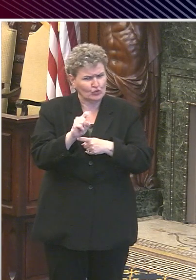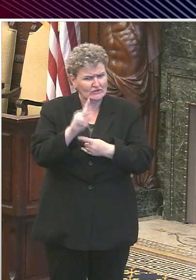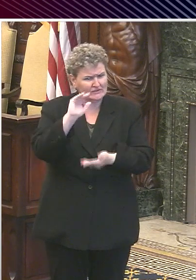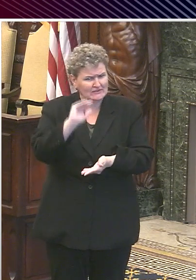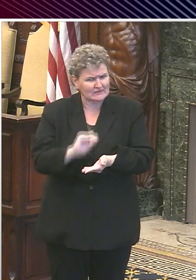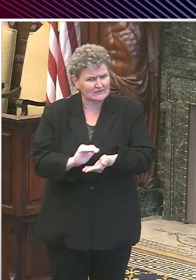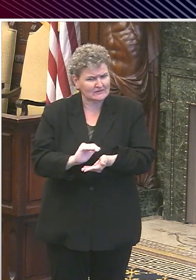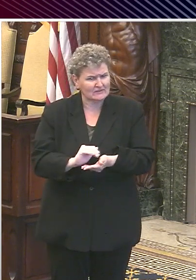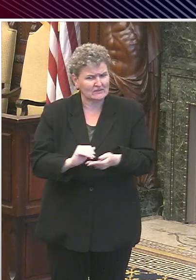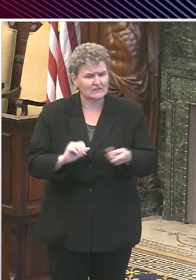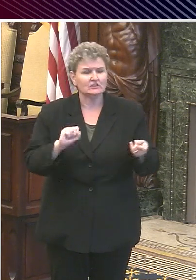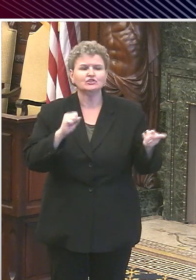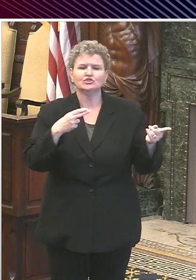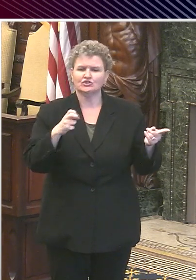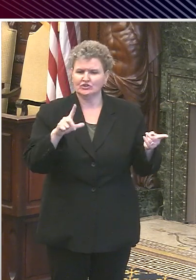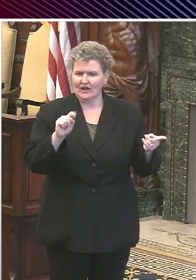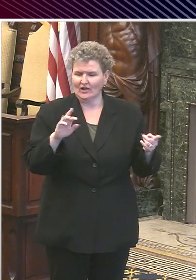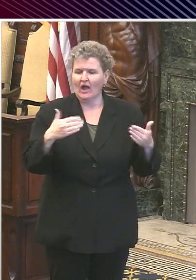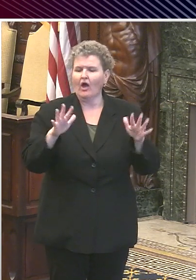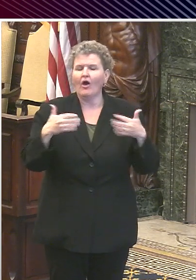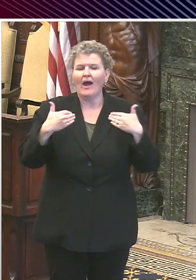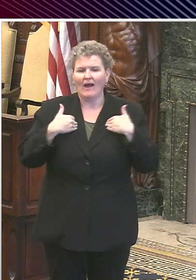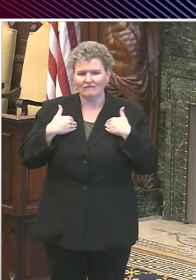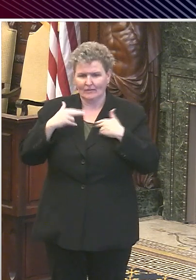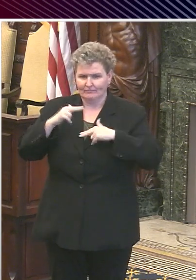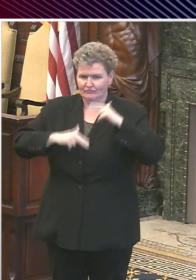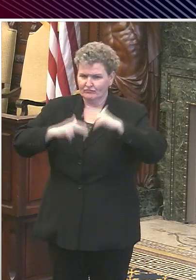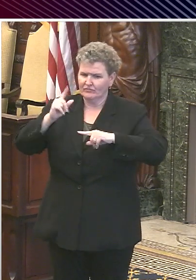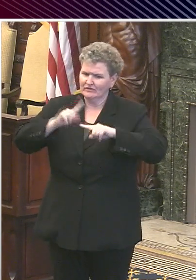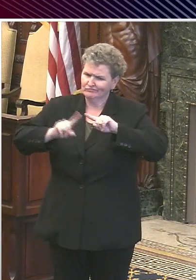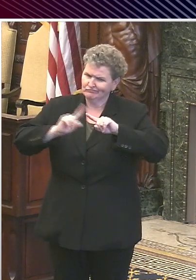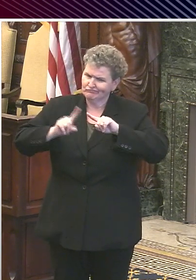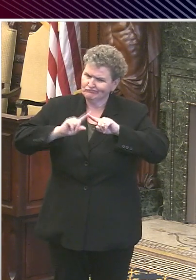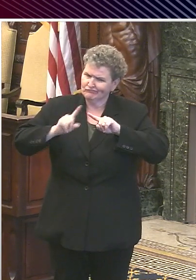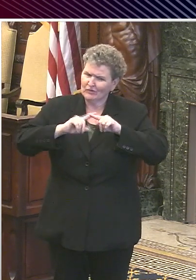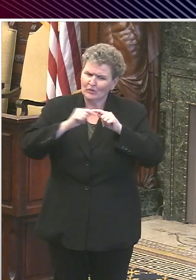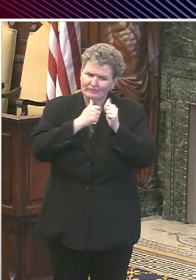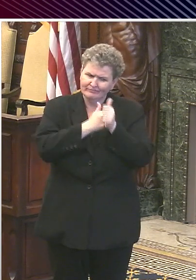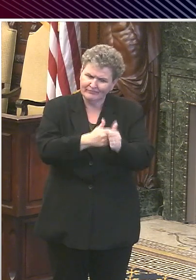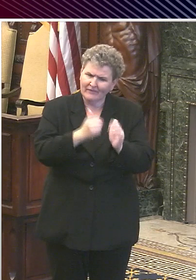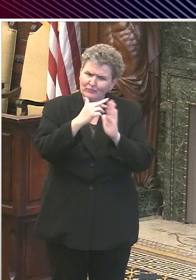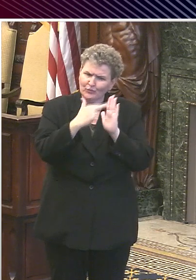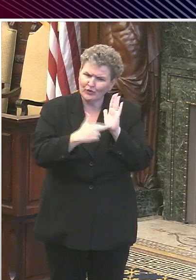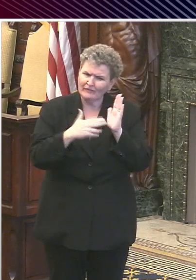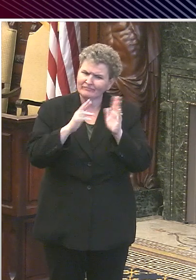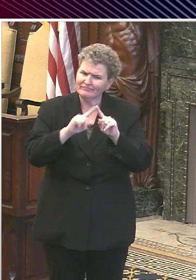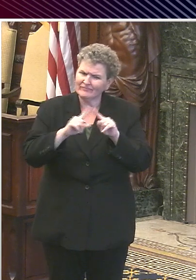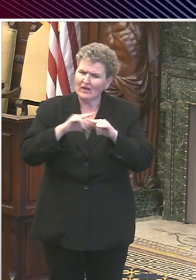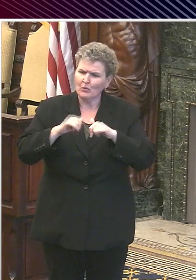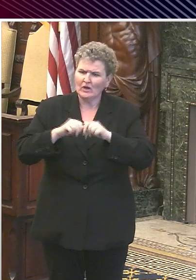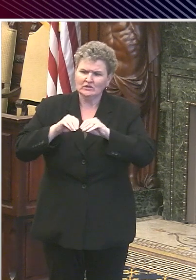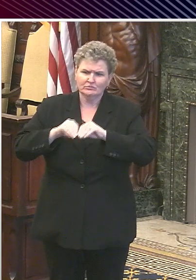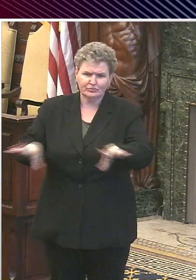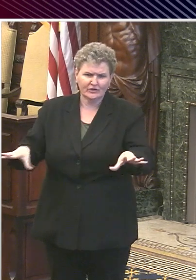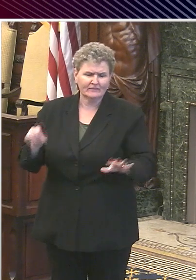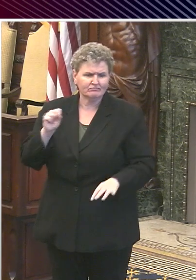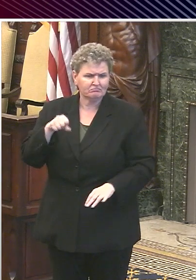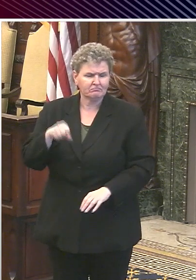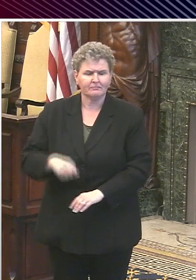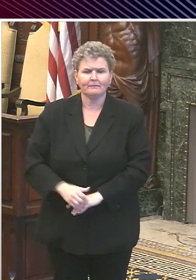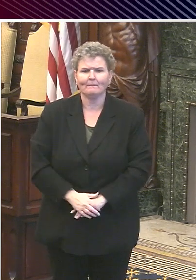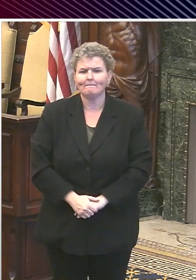The shelters already have a variety of steps in place in order to prevent spread in those facilities, including